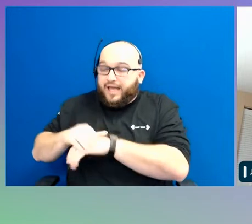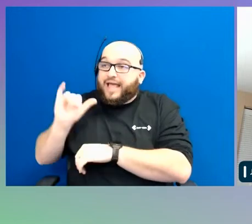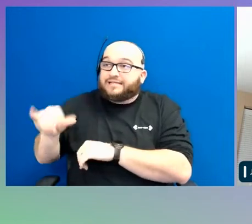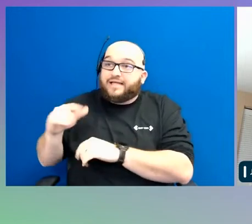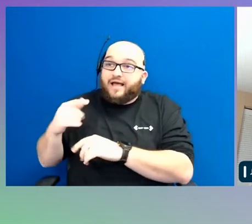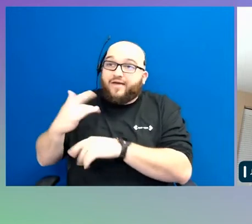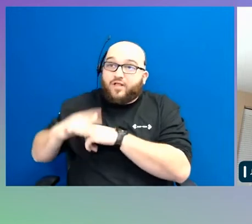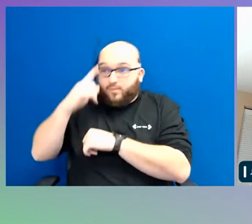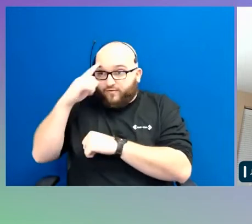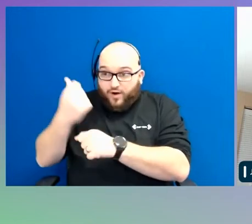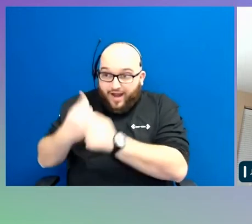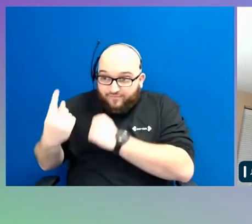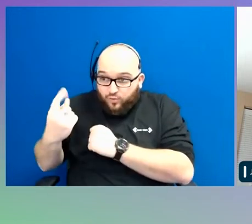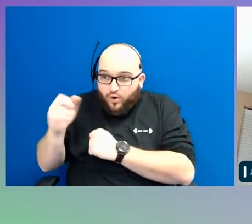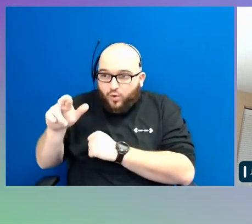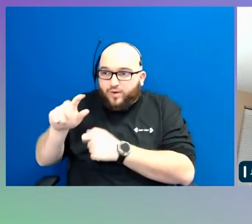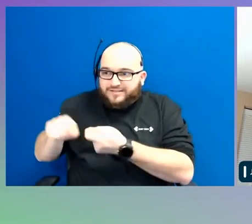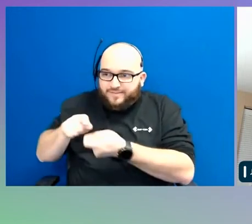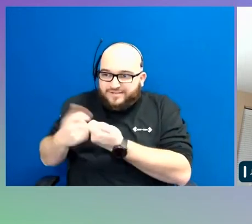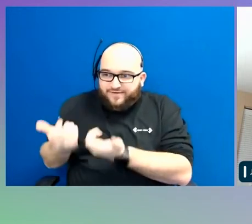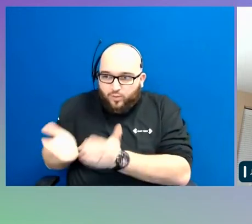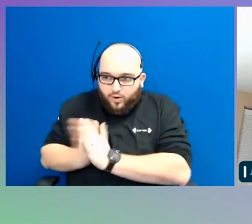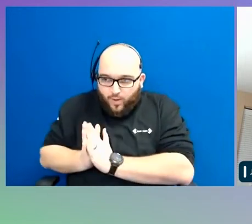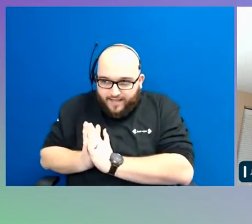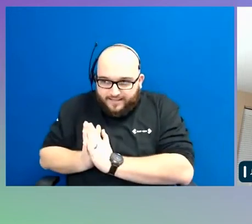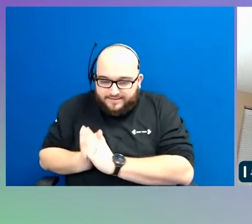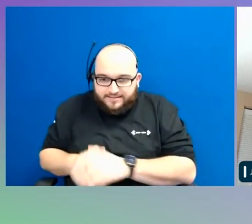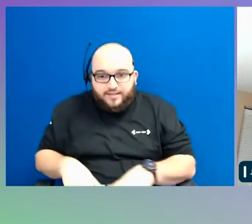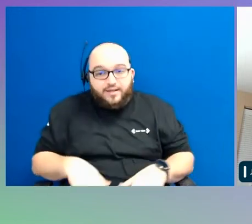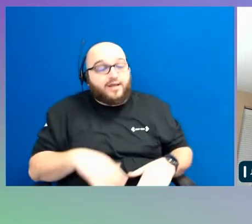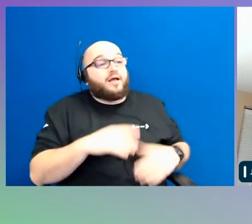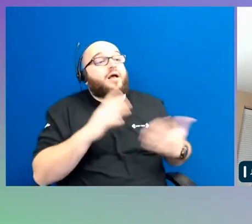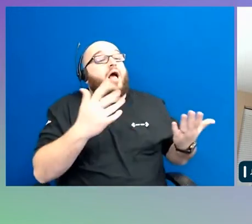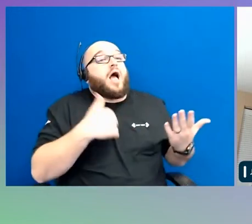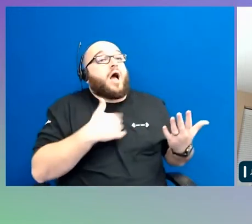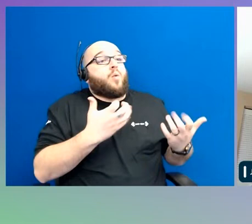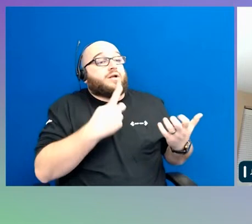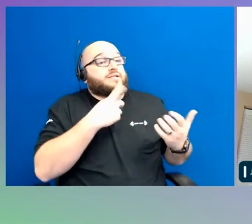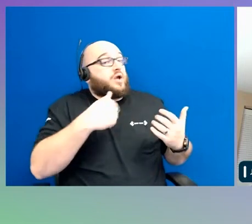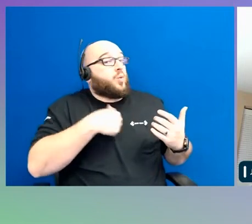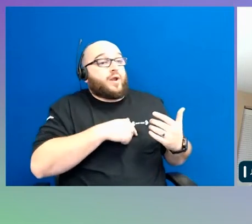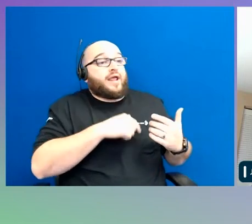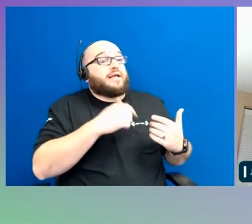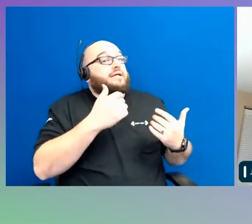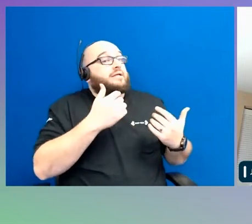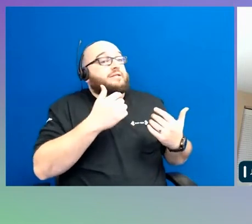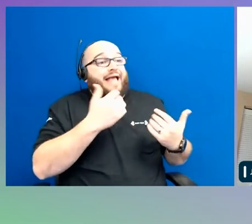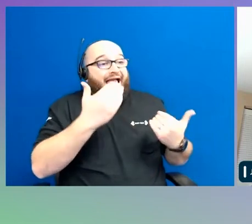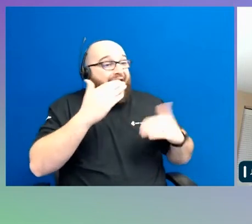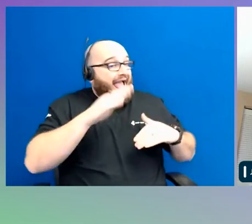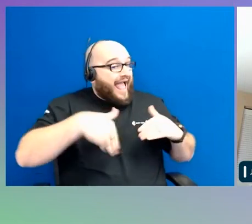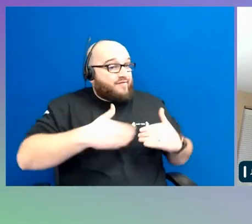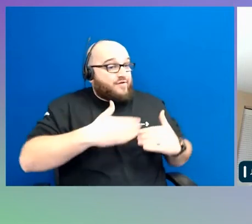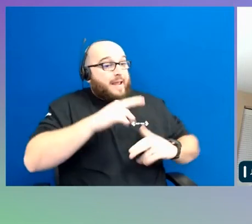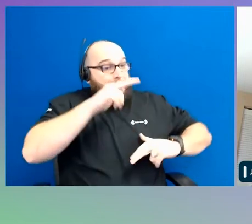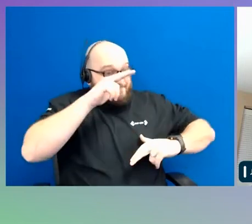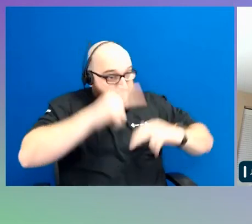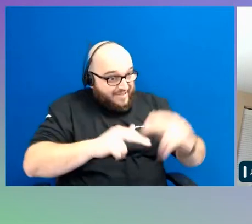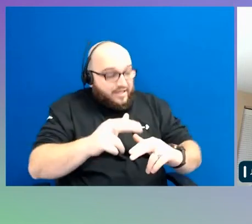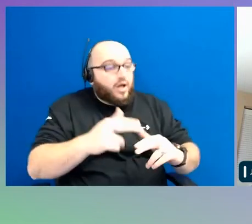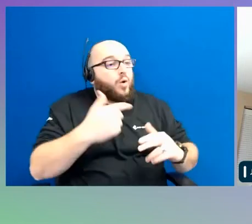request? So I want to emphasize that this is still a work in progress and we have not built this out yet. There are cost